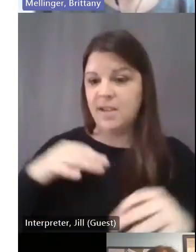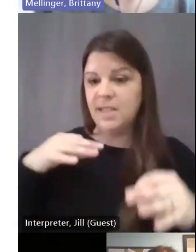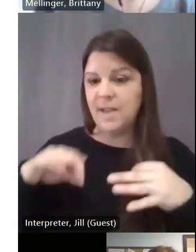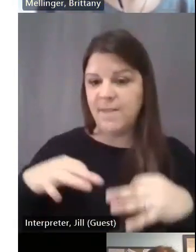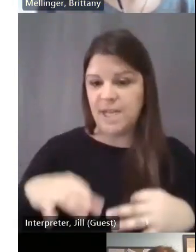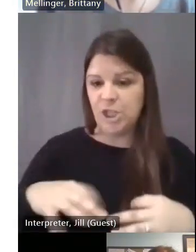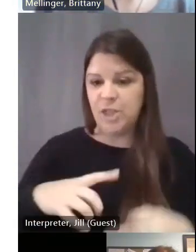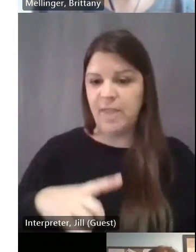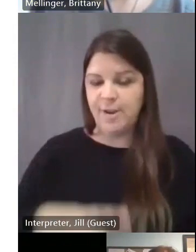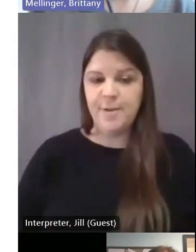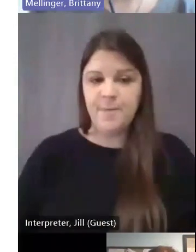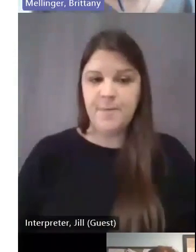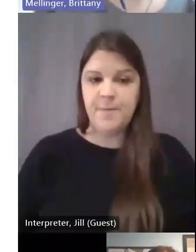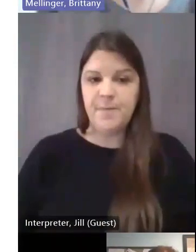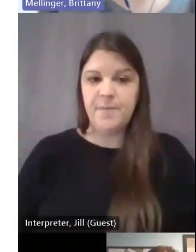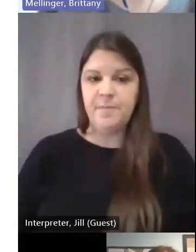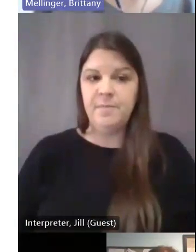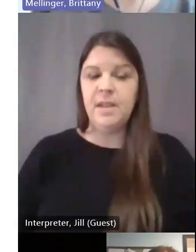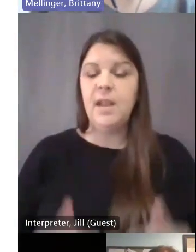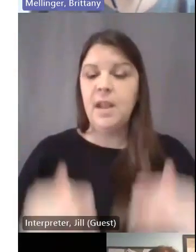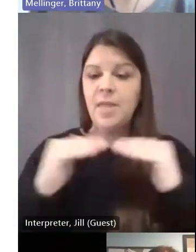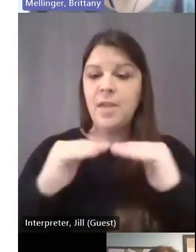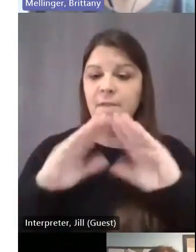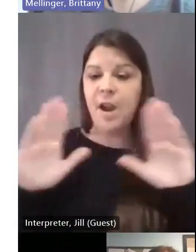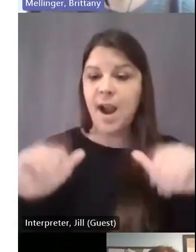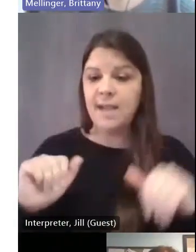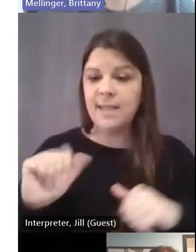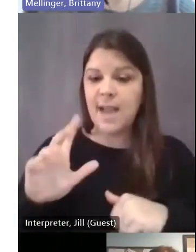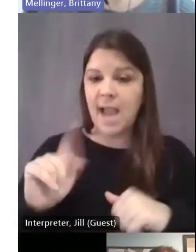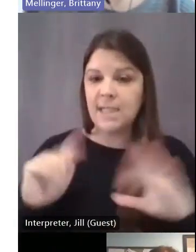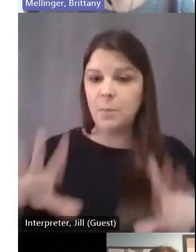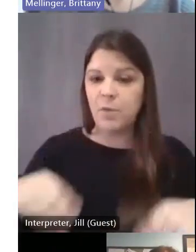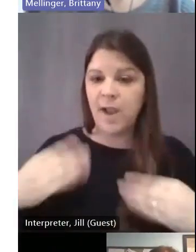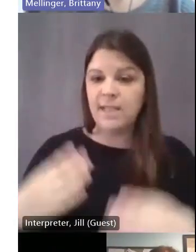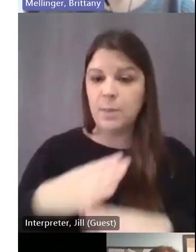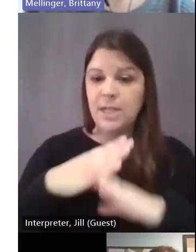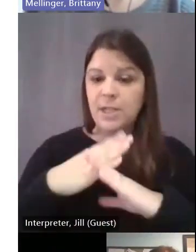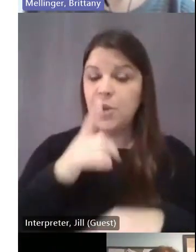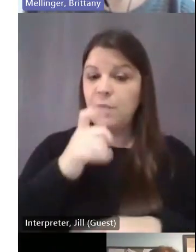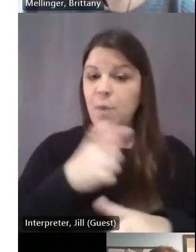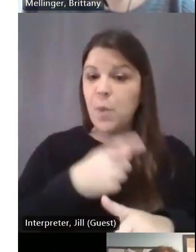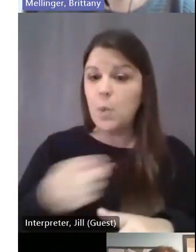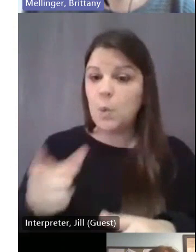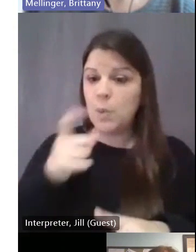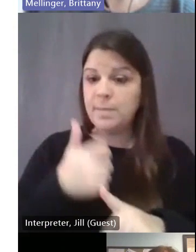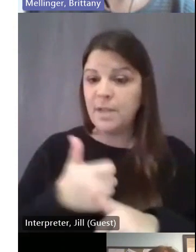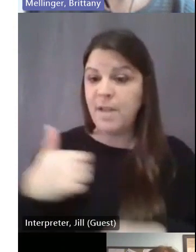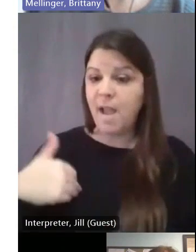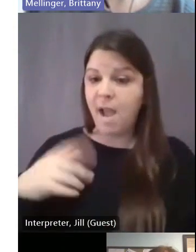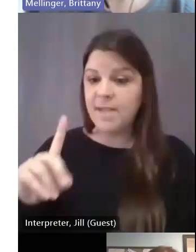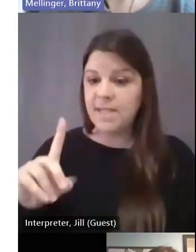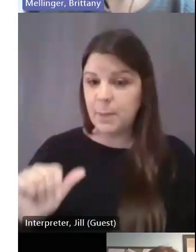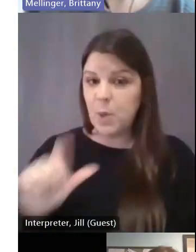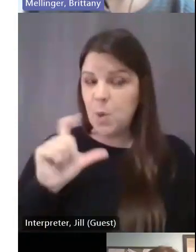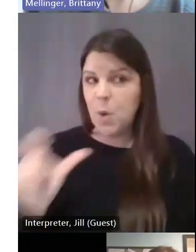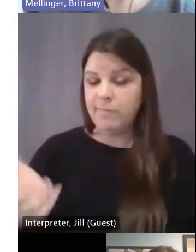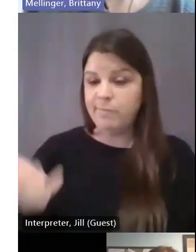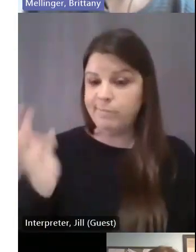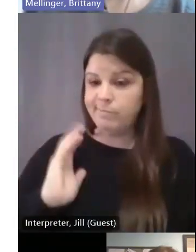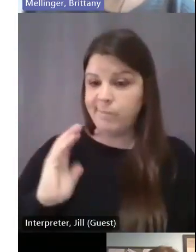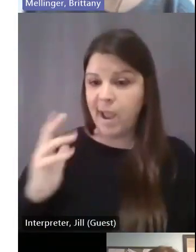screen. And the Fair Housing Act does offer protections to those who have a disability, who have a history of a